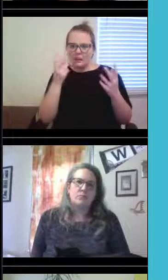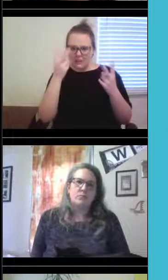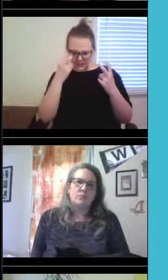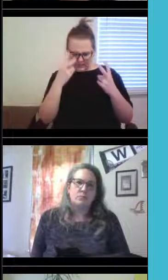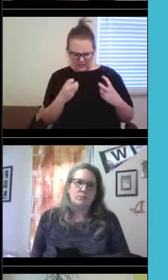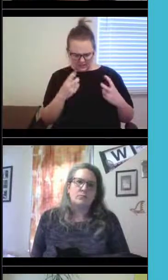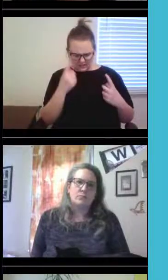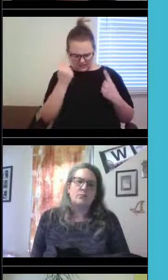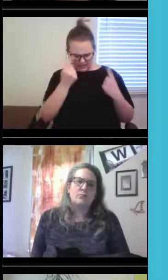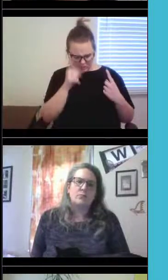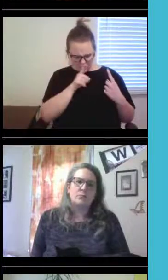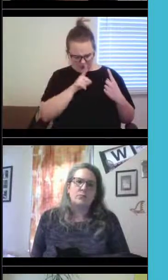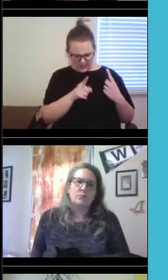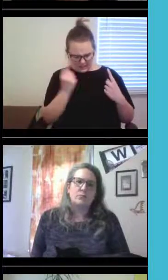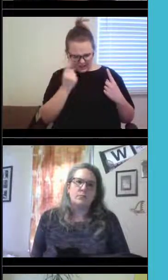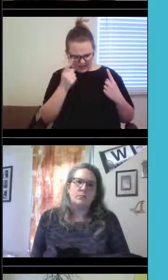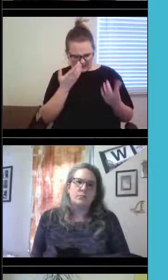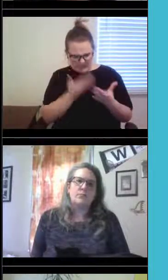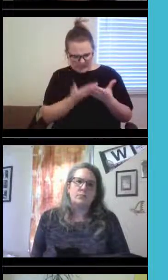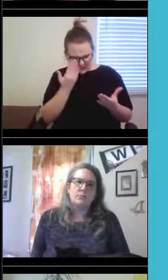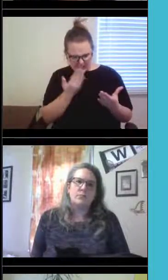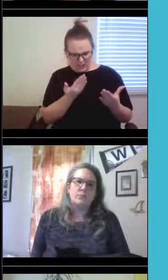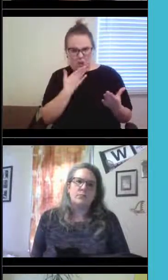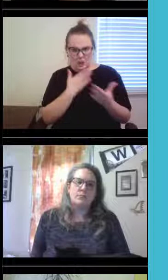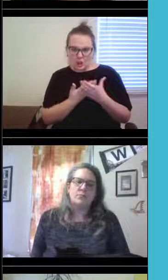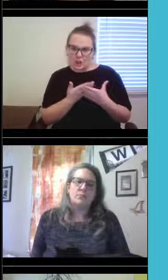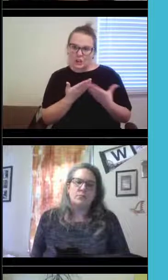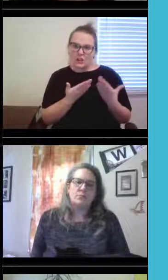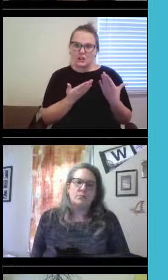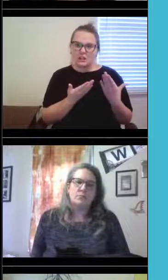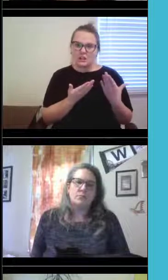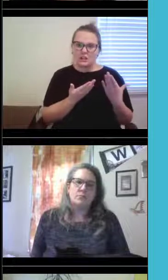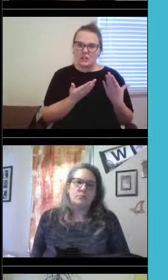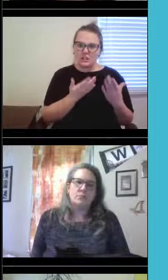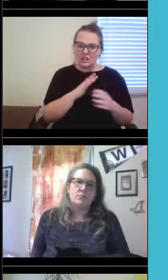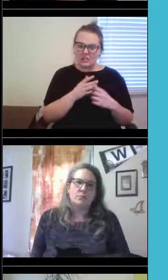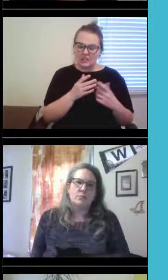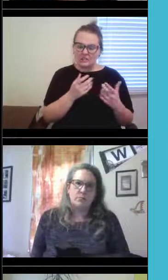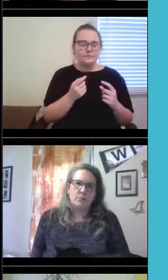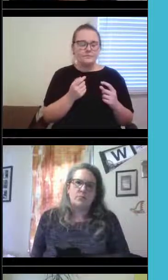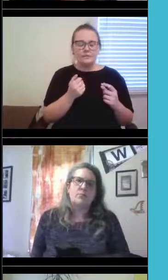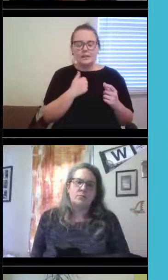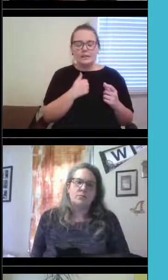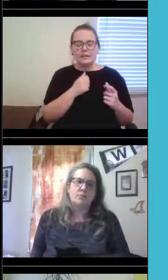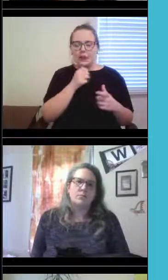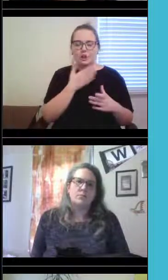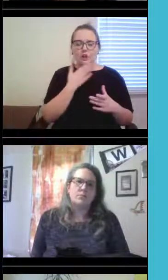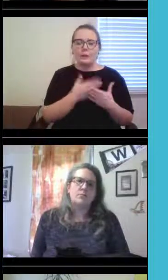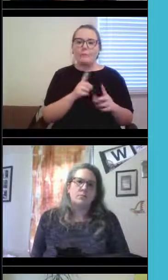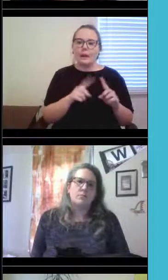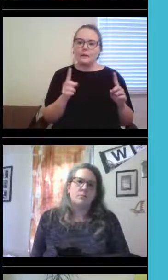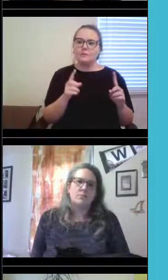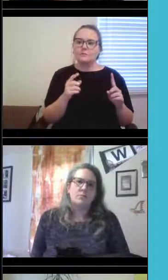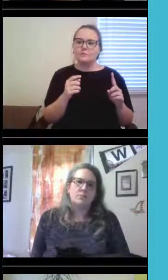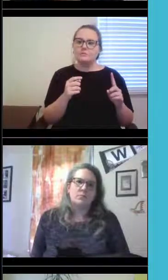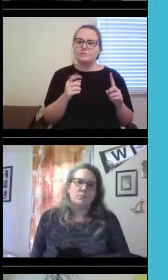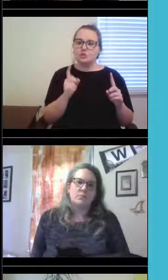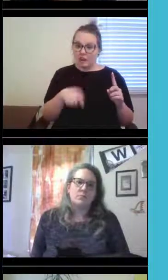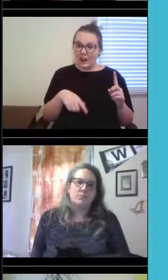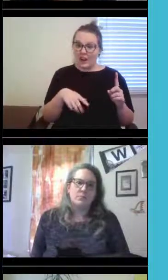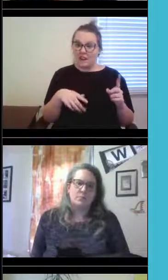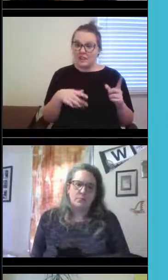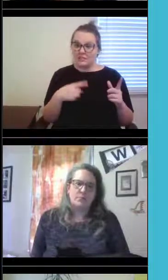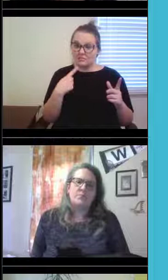really think this is something that's valid and that, that I should do something about, and question themselves, if it's